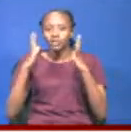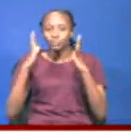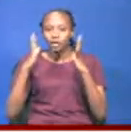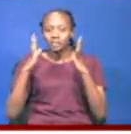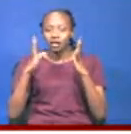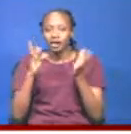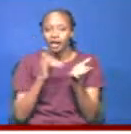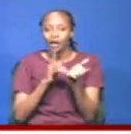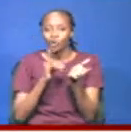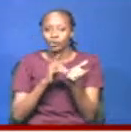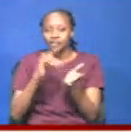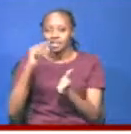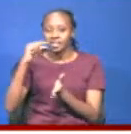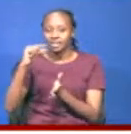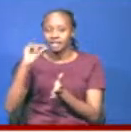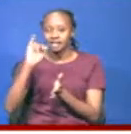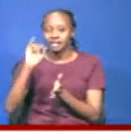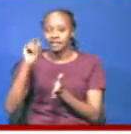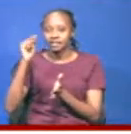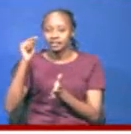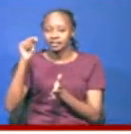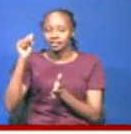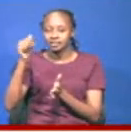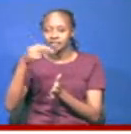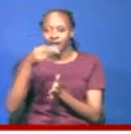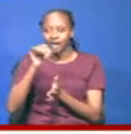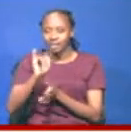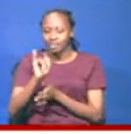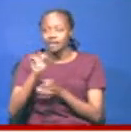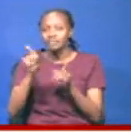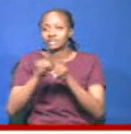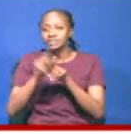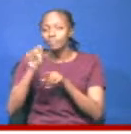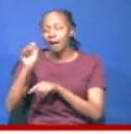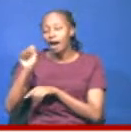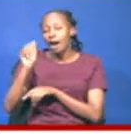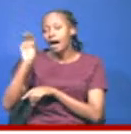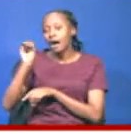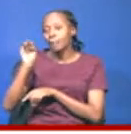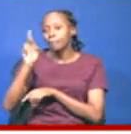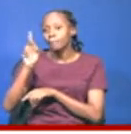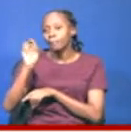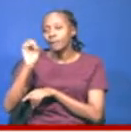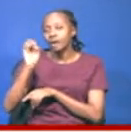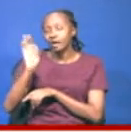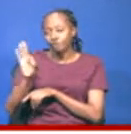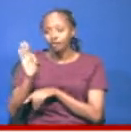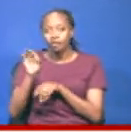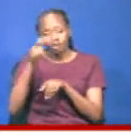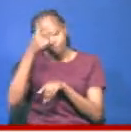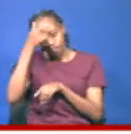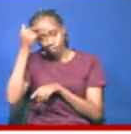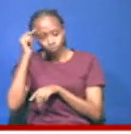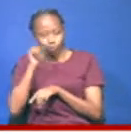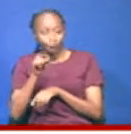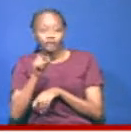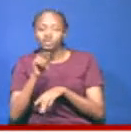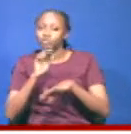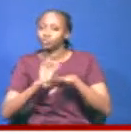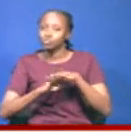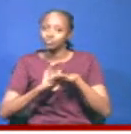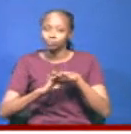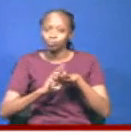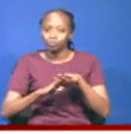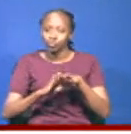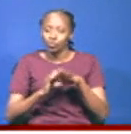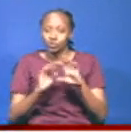Gitahi and the entire AMREF fraternity for this very momentous occasion and the launch of what is